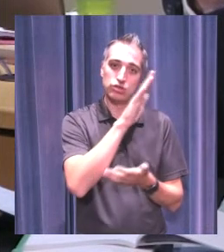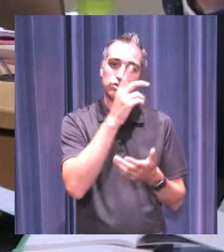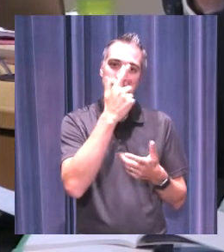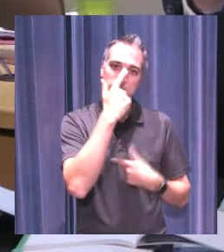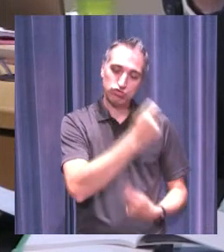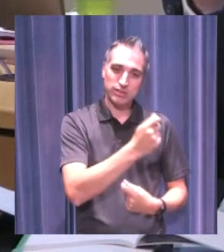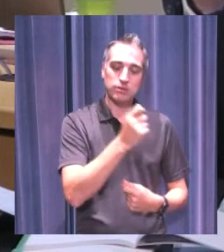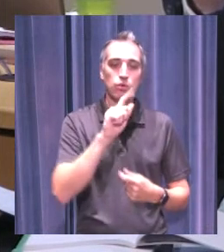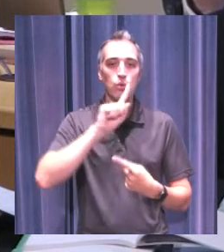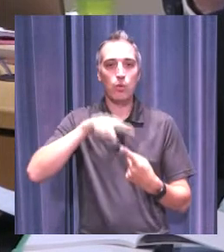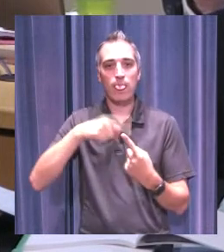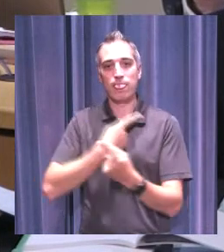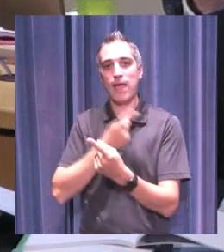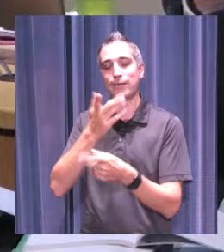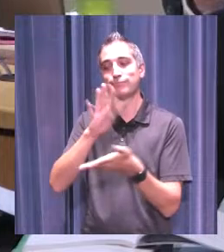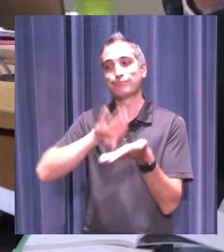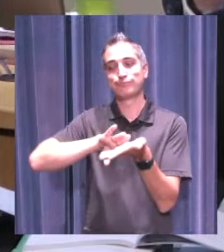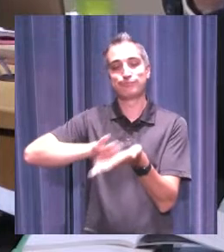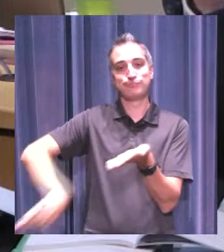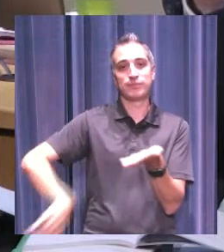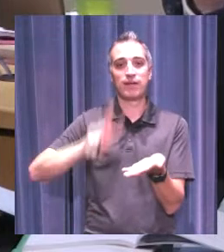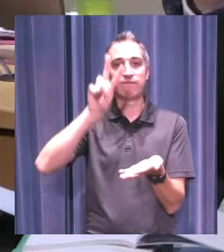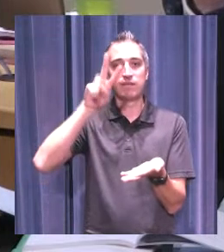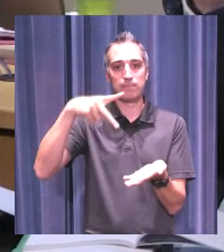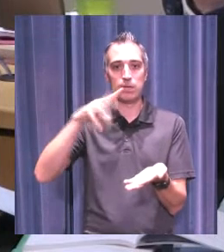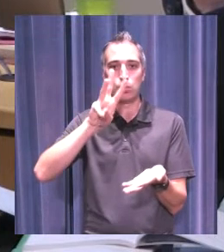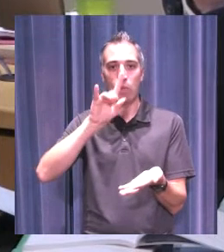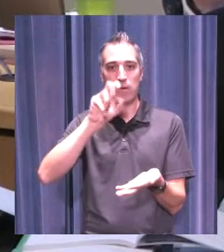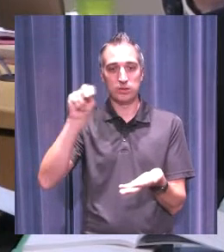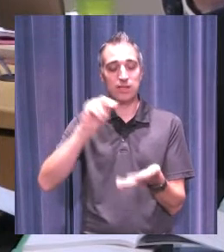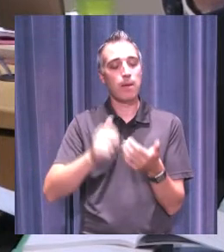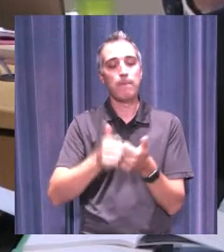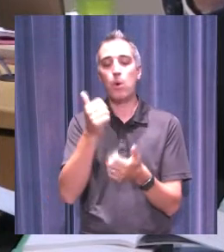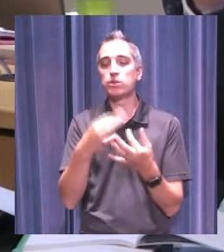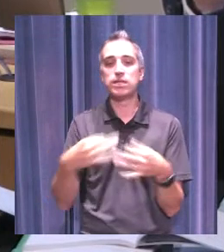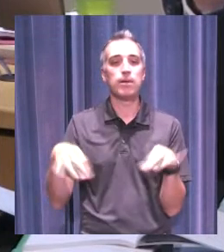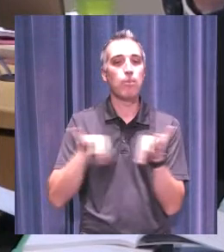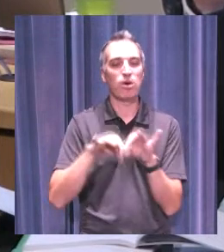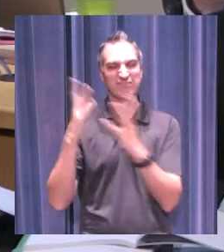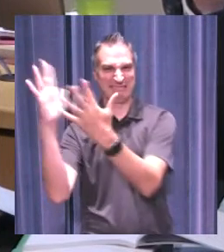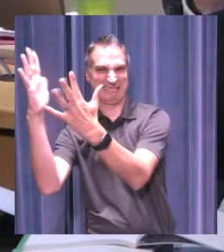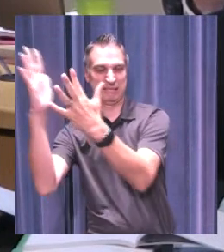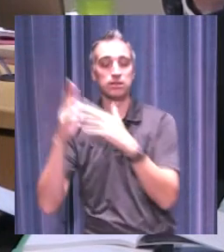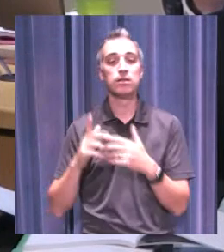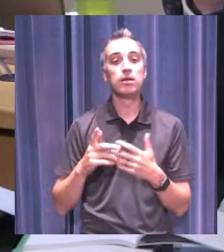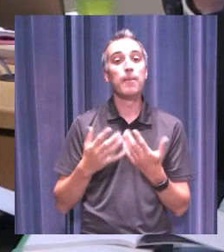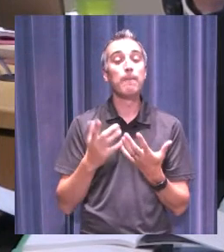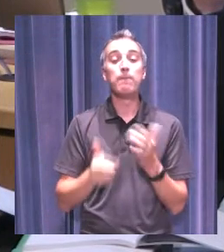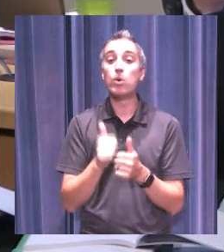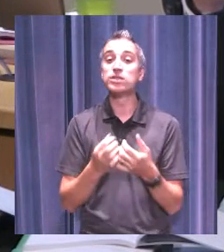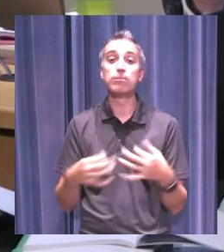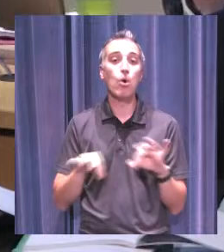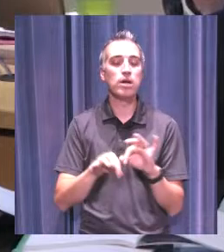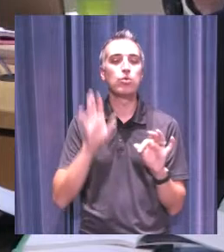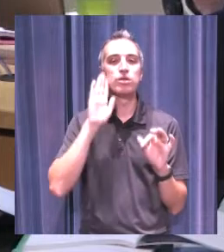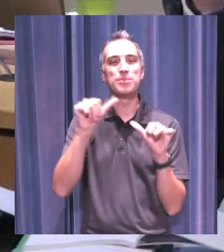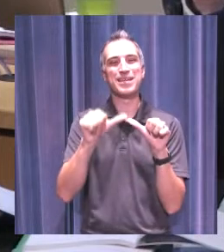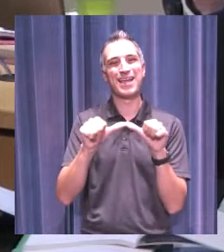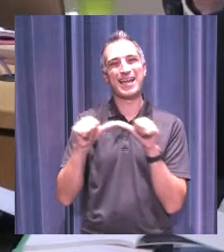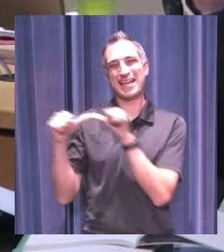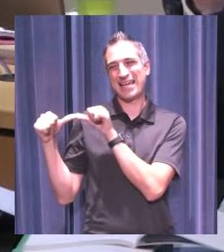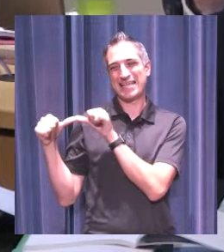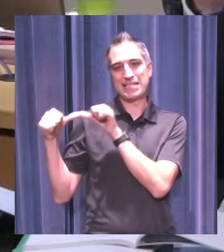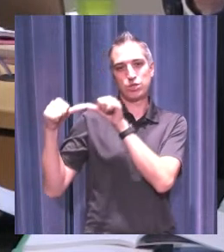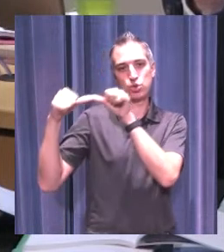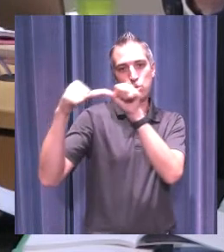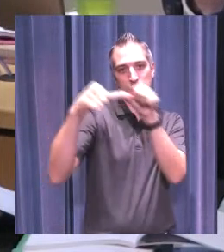for the position of interim president. The most important consideration for choosing an interim president should have been the continuing